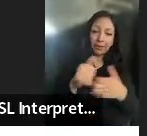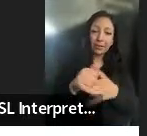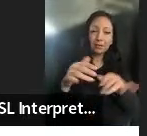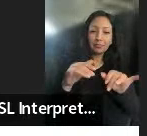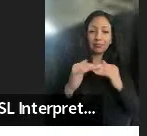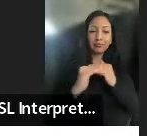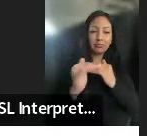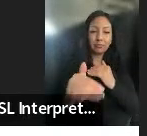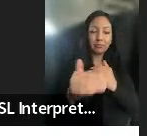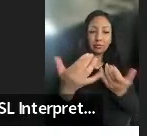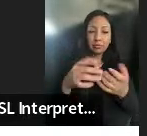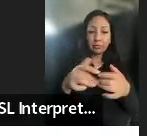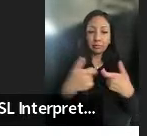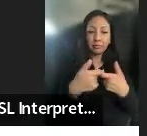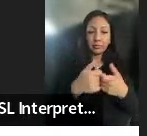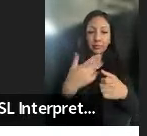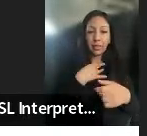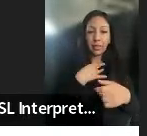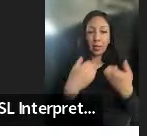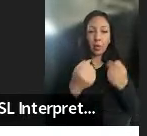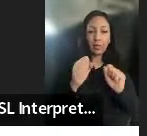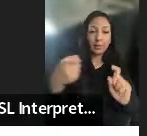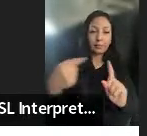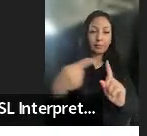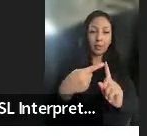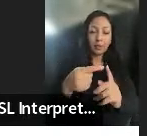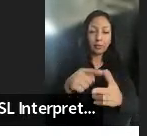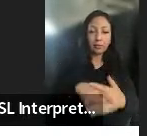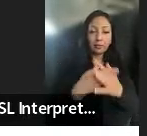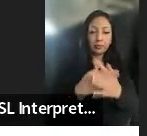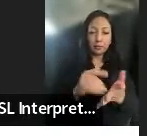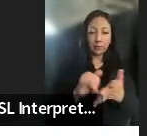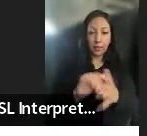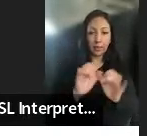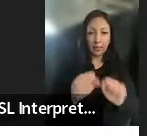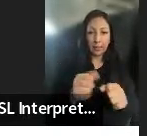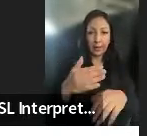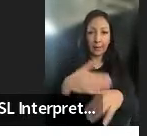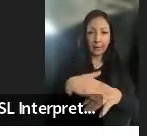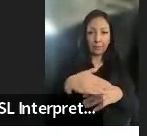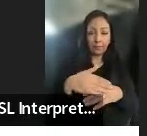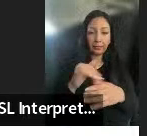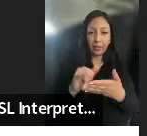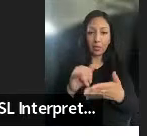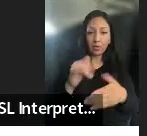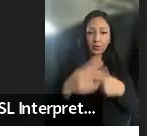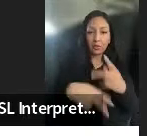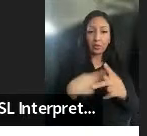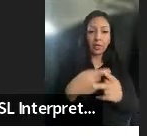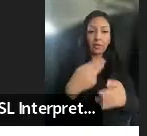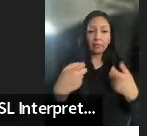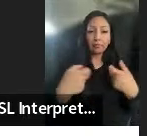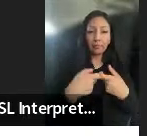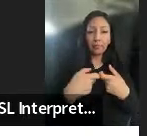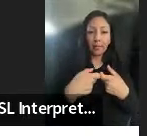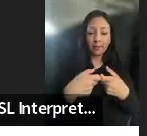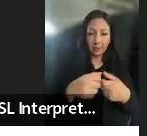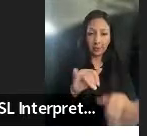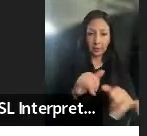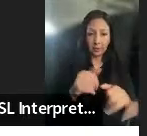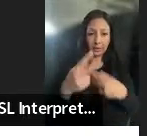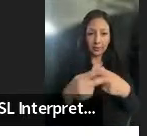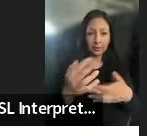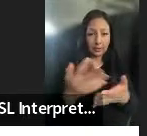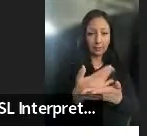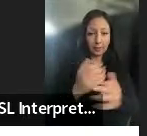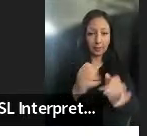help spark ignition. Those are or in a boat. Those types of batteries are also sometimes used at